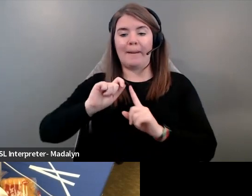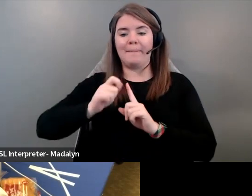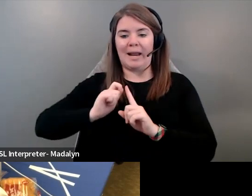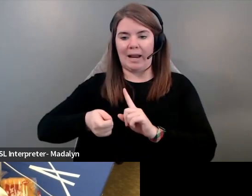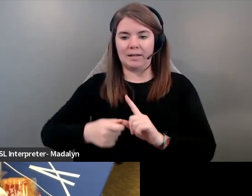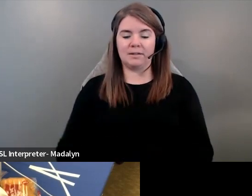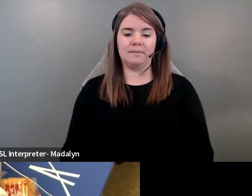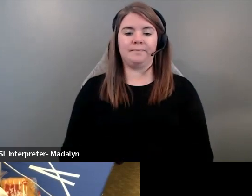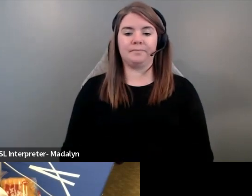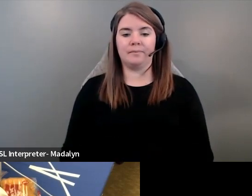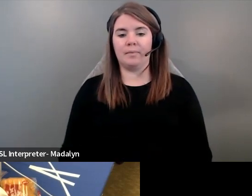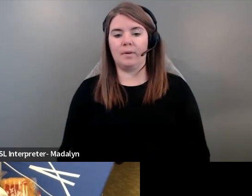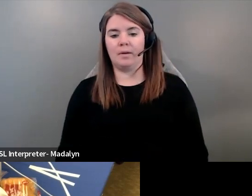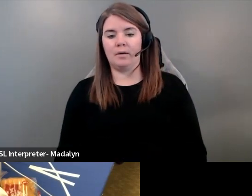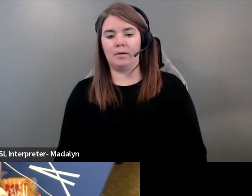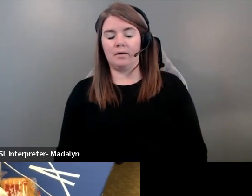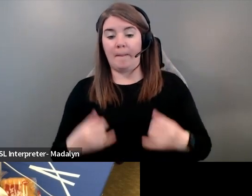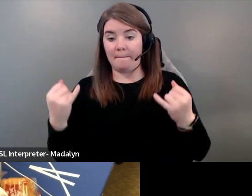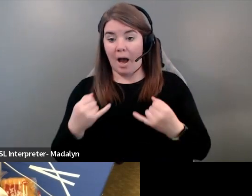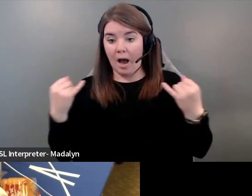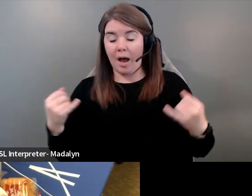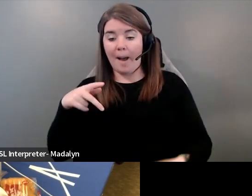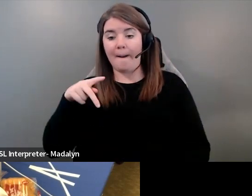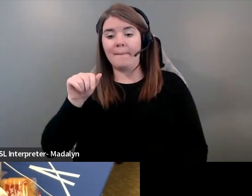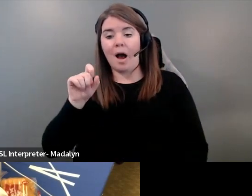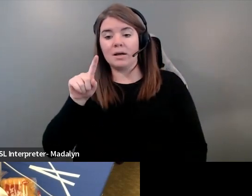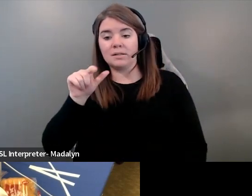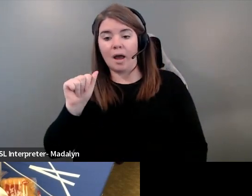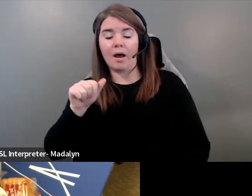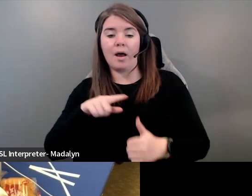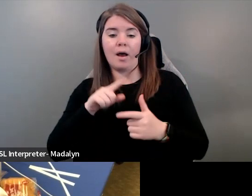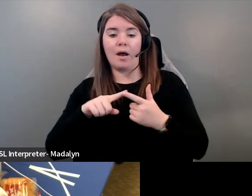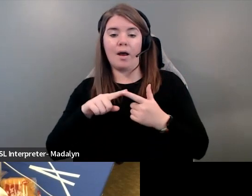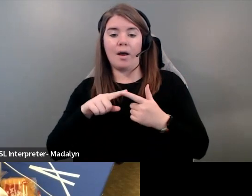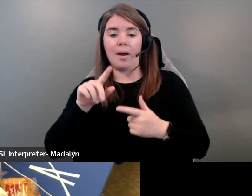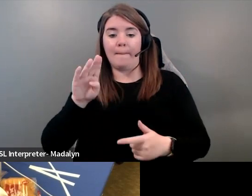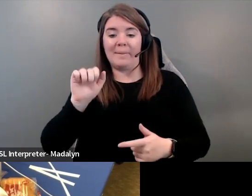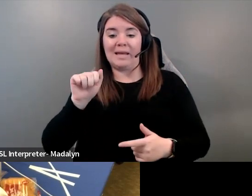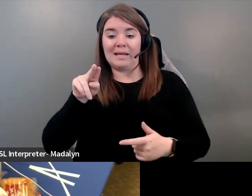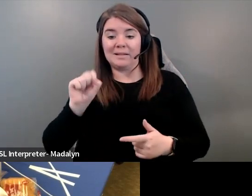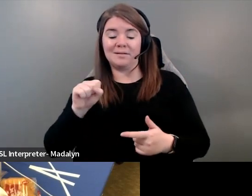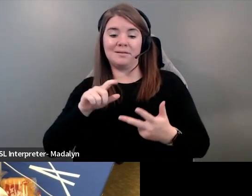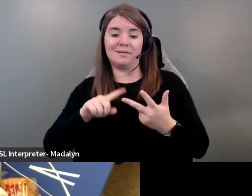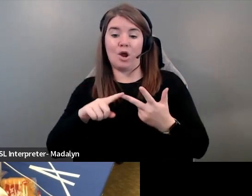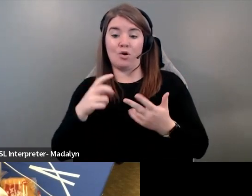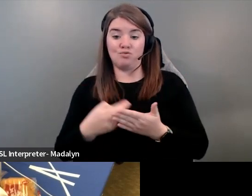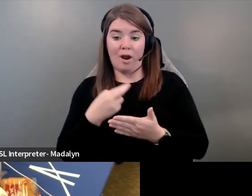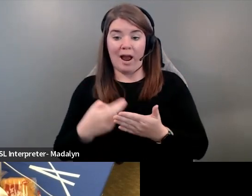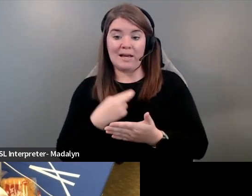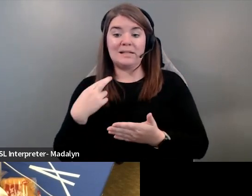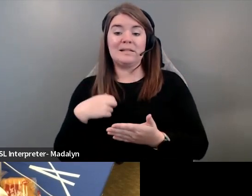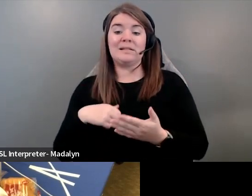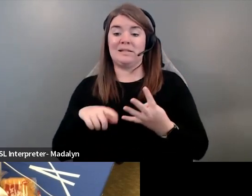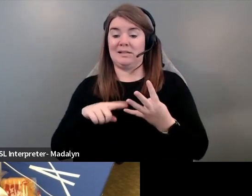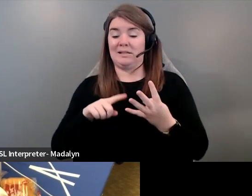that pastas and beans and rice, the dried kind, and tuna are inexpensive staples to have in your cupboards.